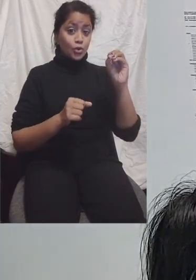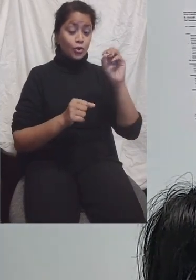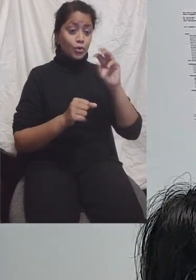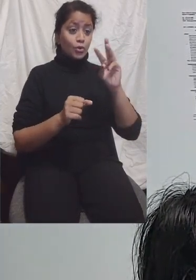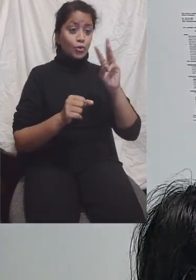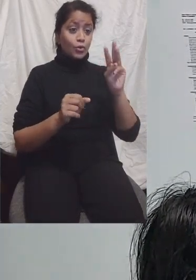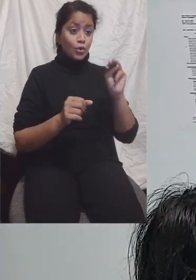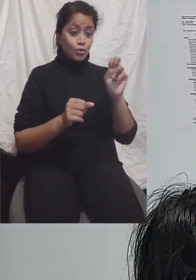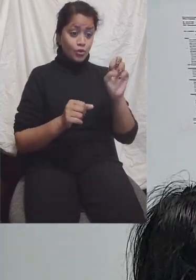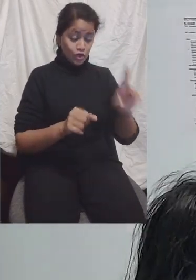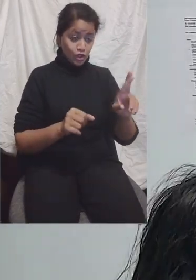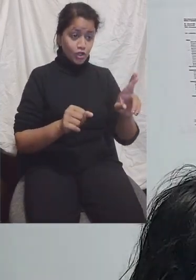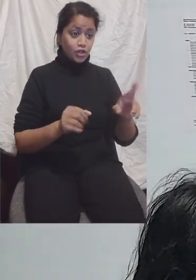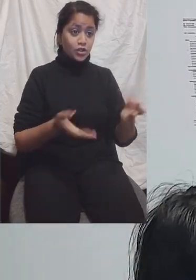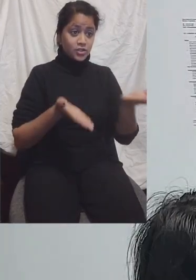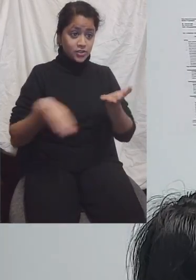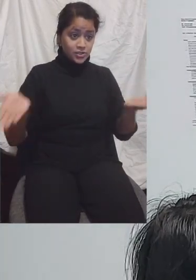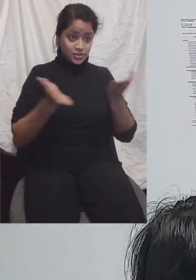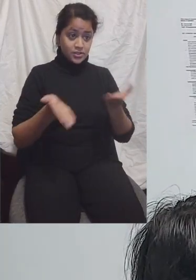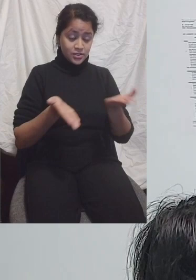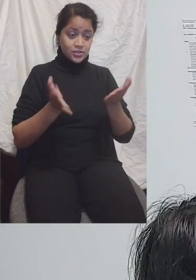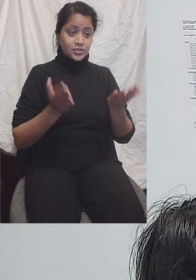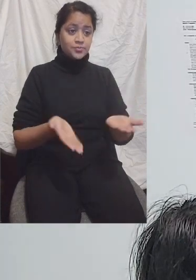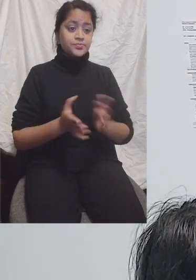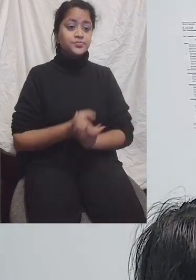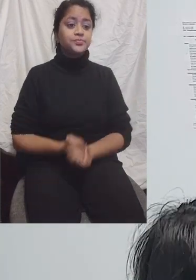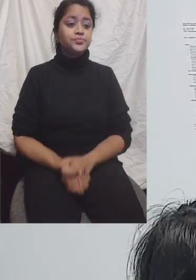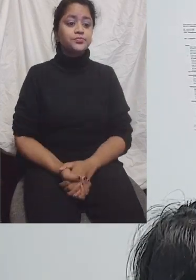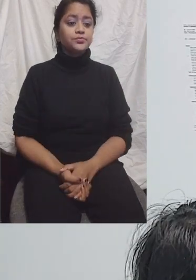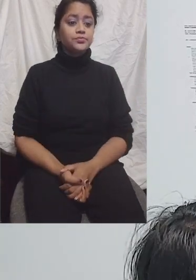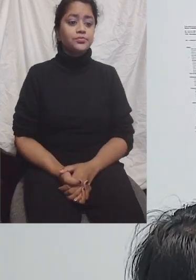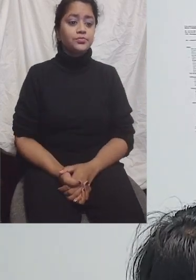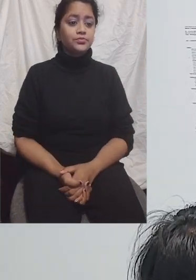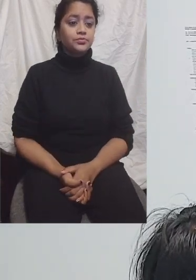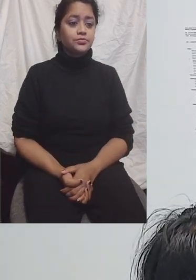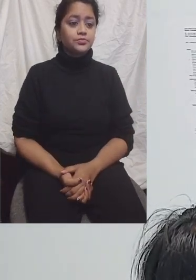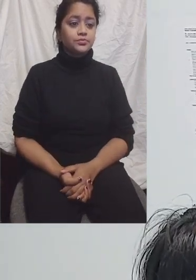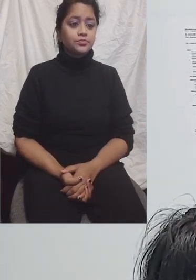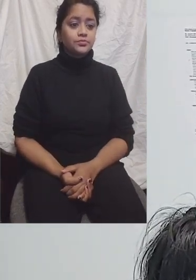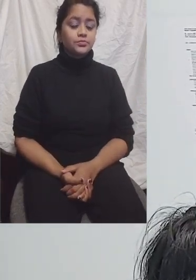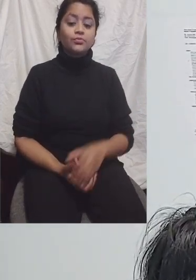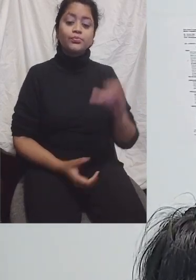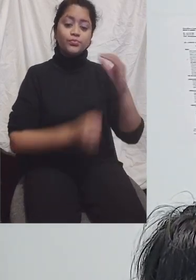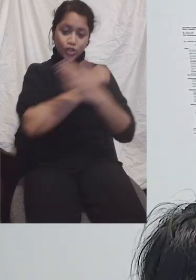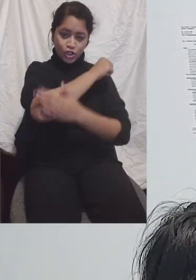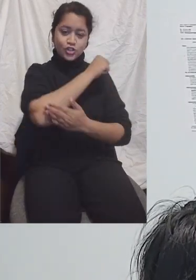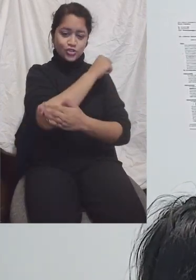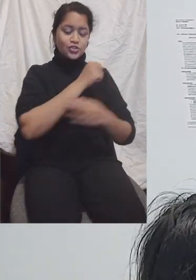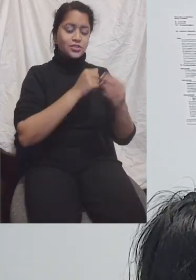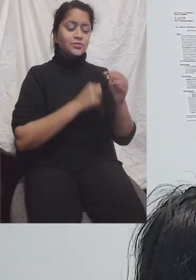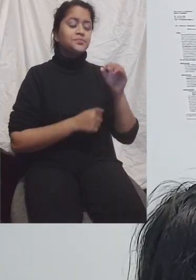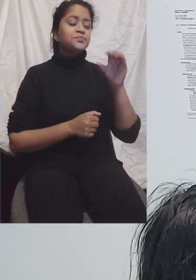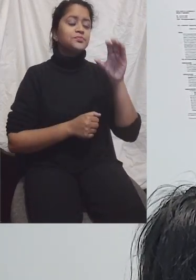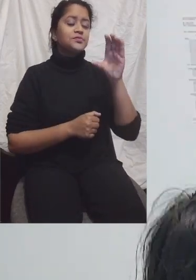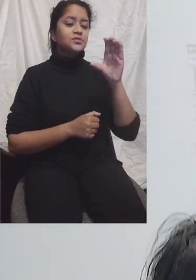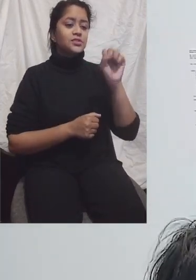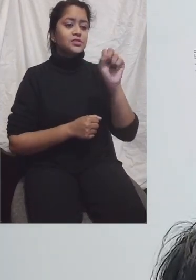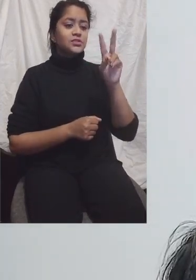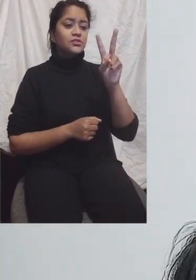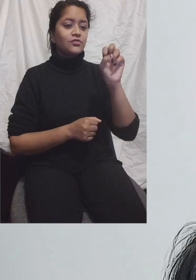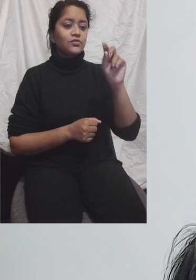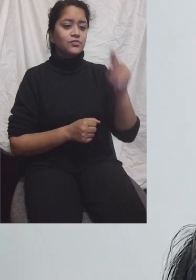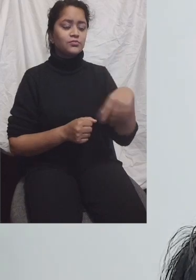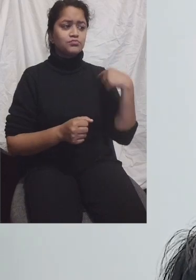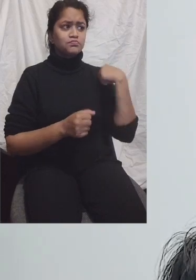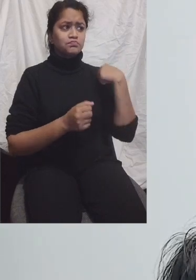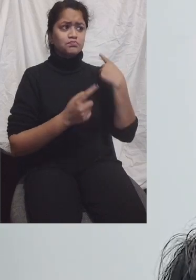this interview with you. So, my name is Dr. Olivia Benjamin. I am the co-owner and the lead vet here at the